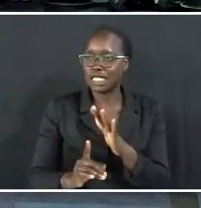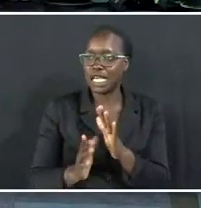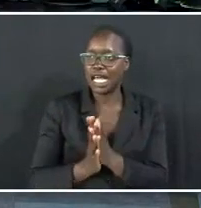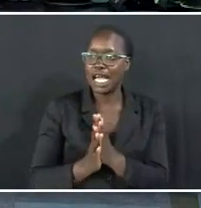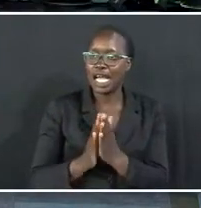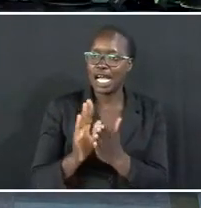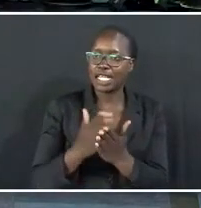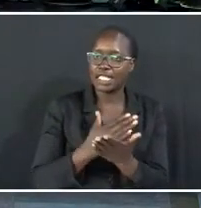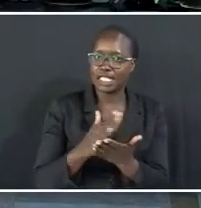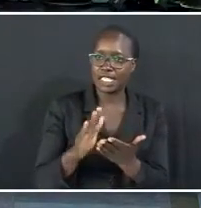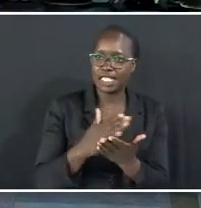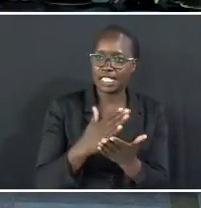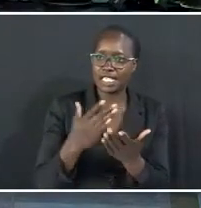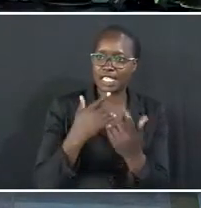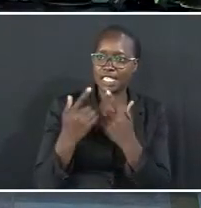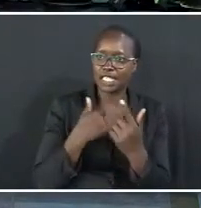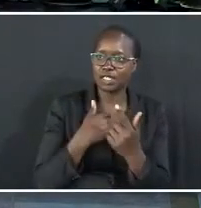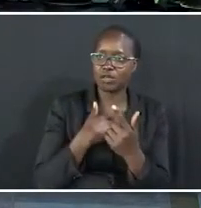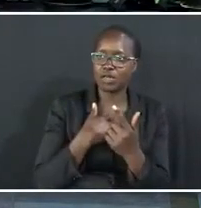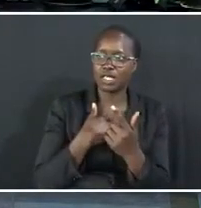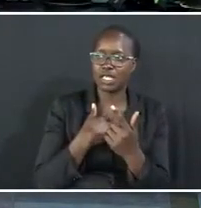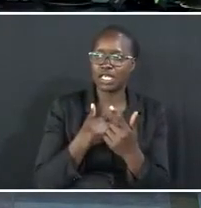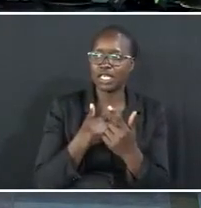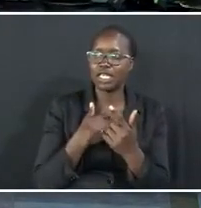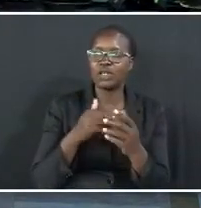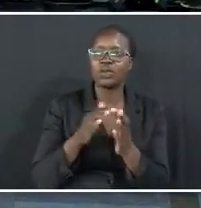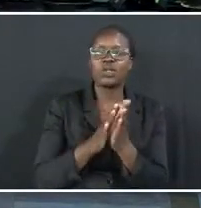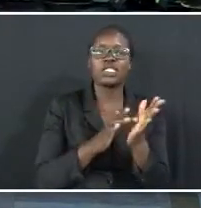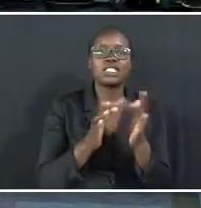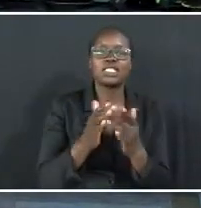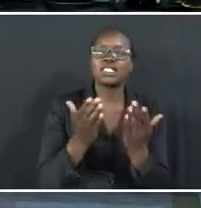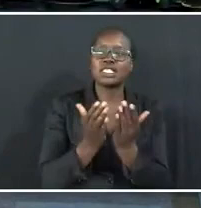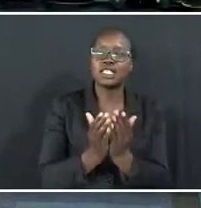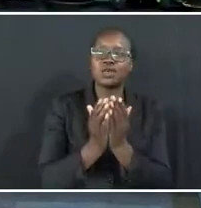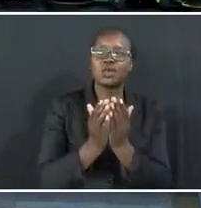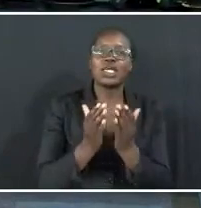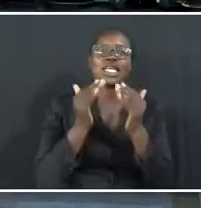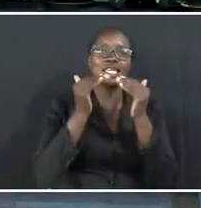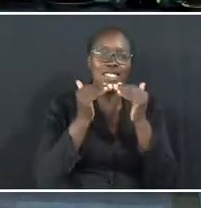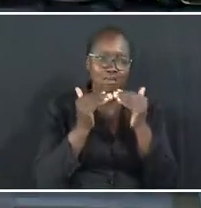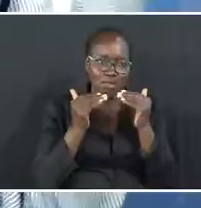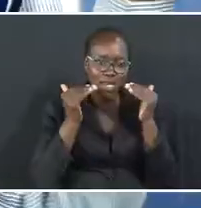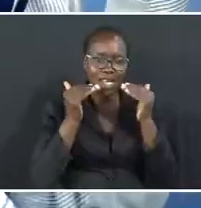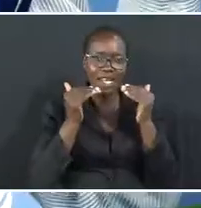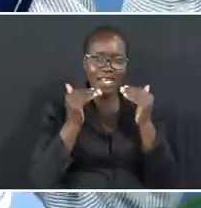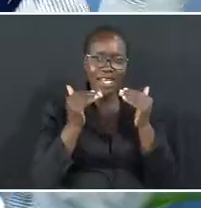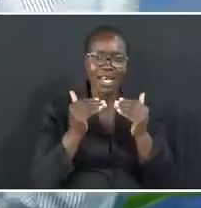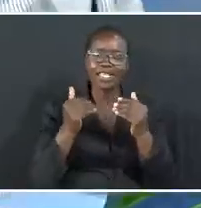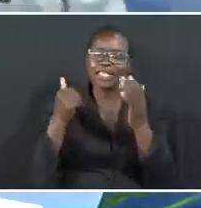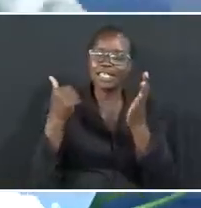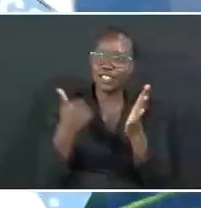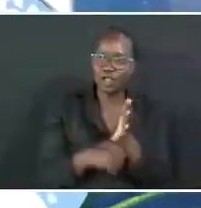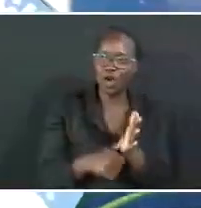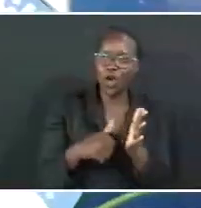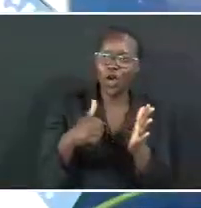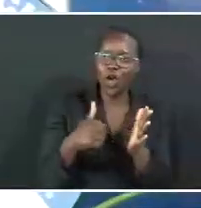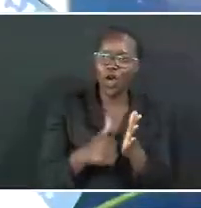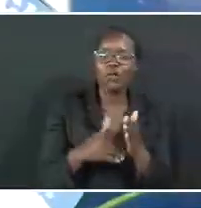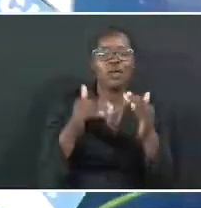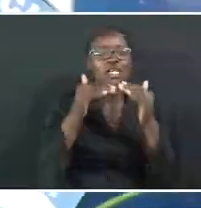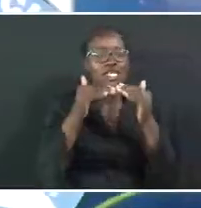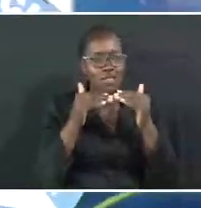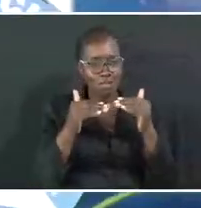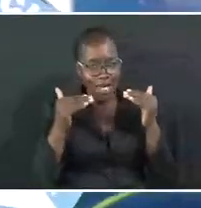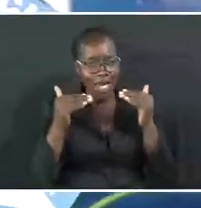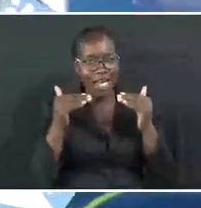used to sing a song that tells me, with Jesus in the vessel, we can smile at the